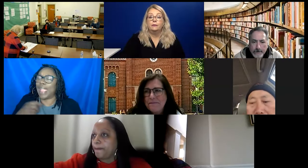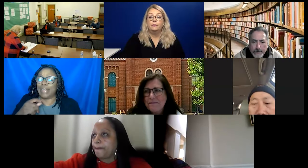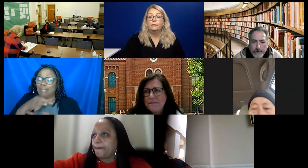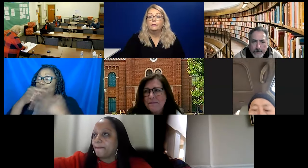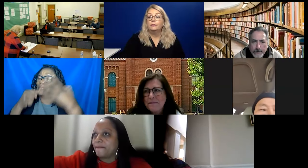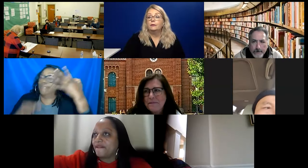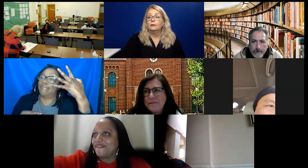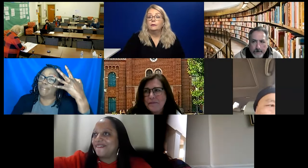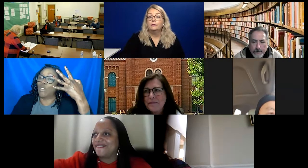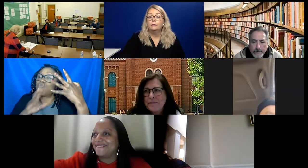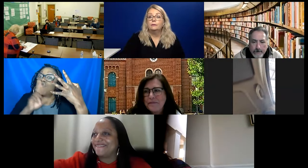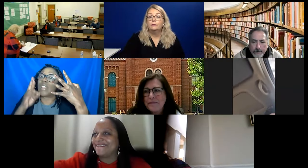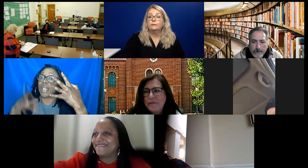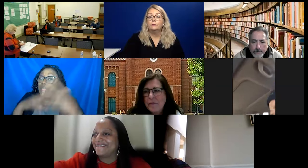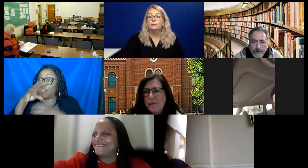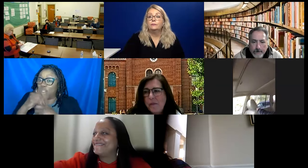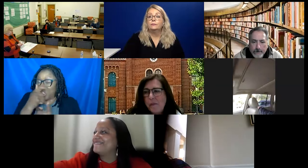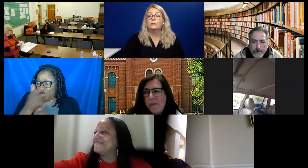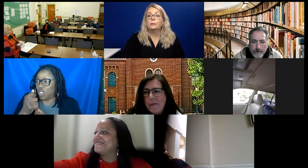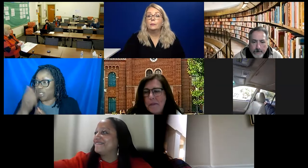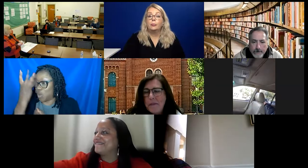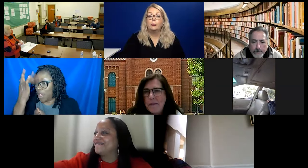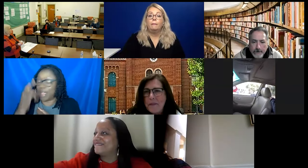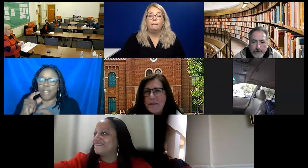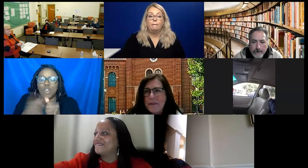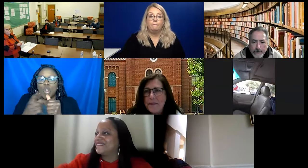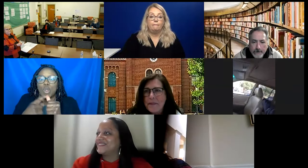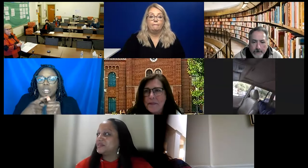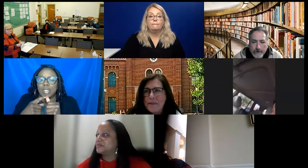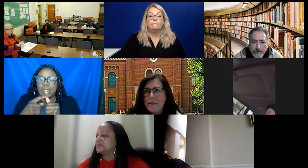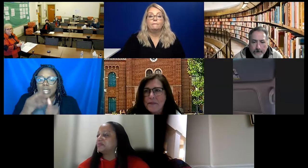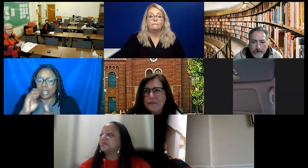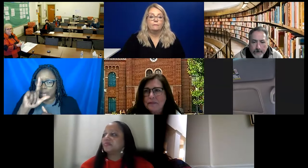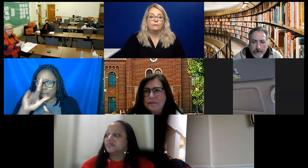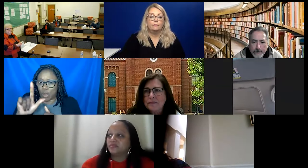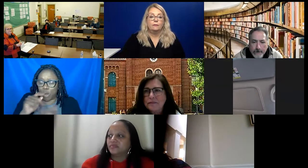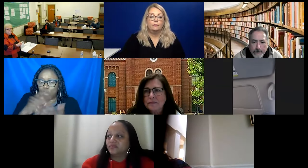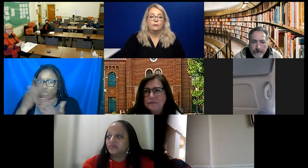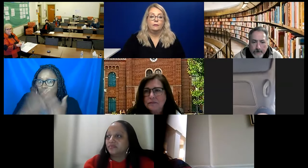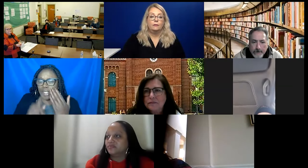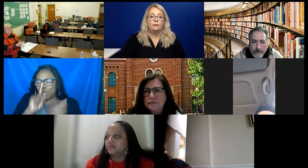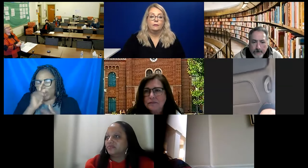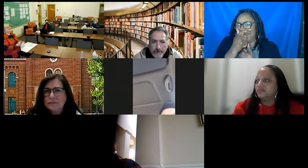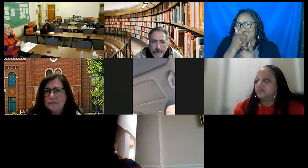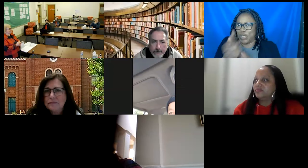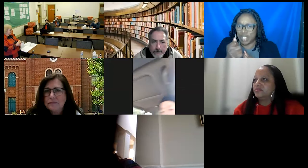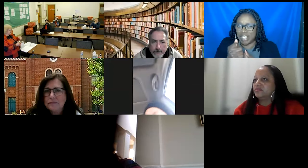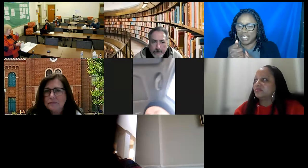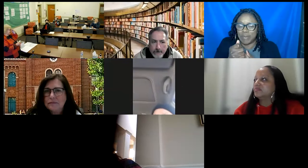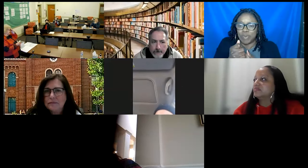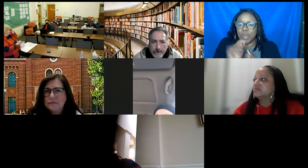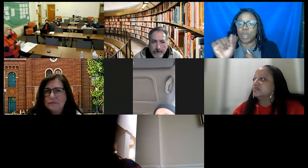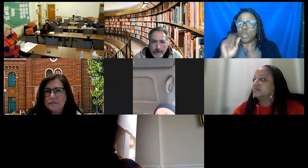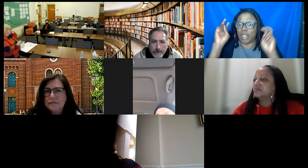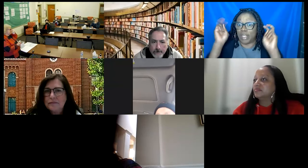reasons as to why I was interested in this. First of all, I think that sabbatical projects are usually pretty darn interesting. So the